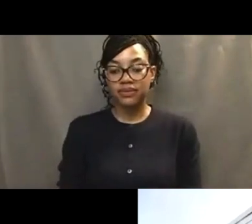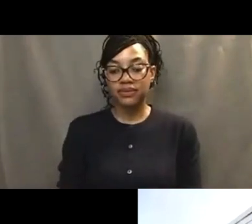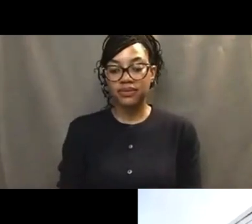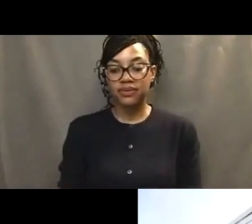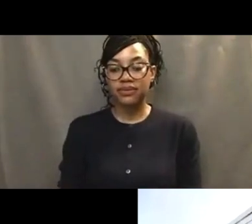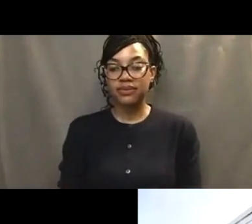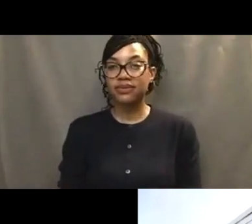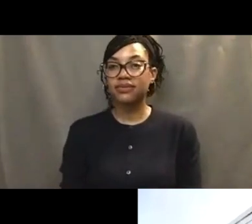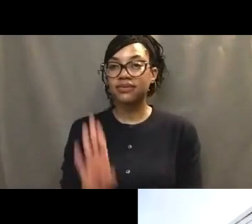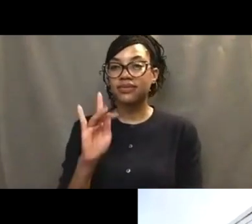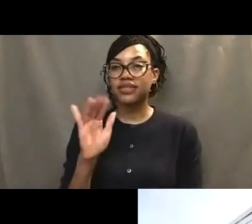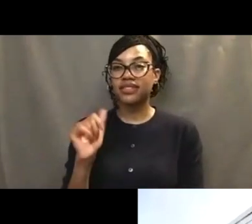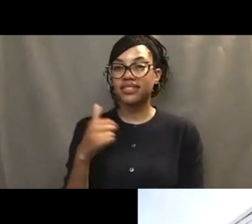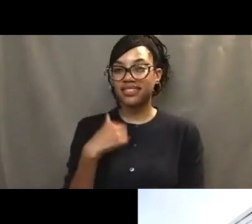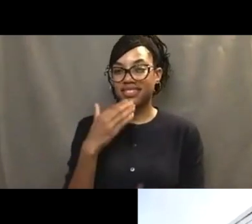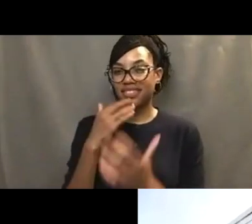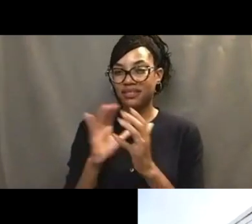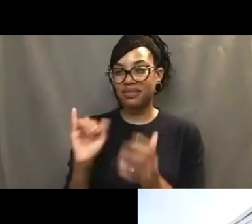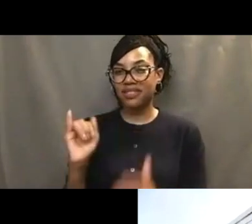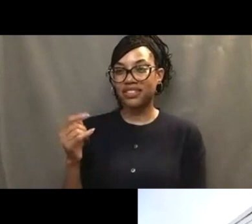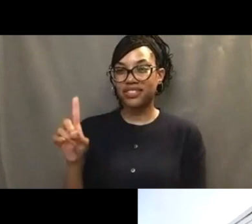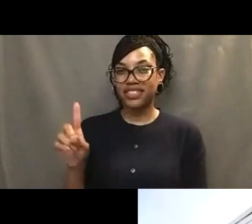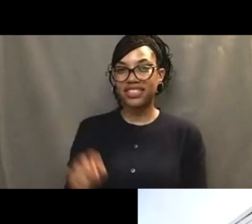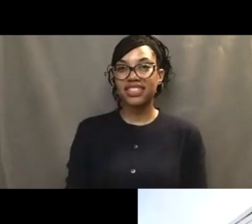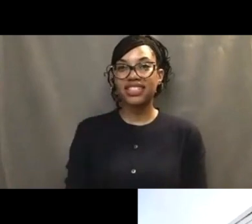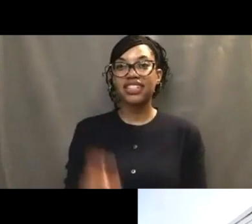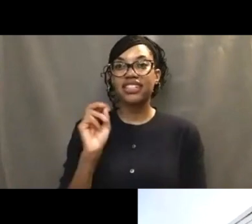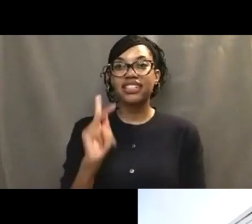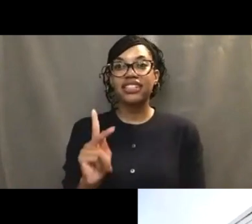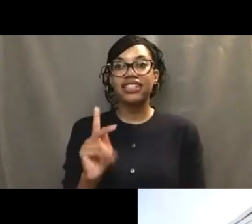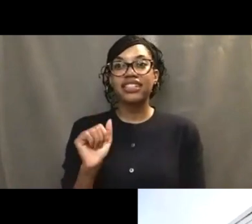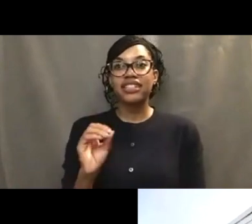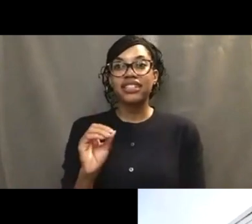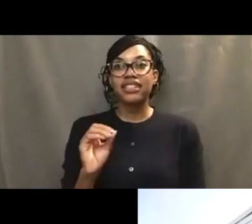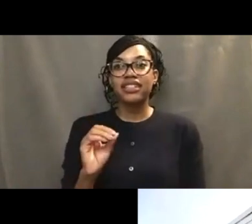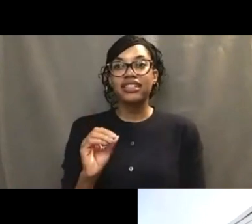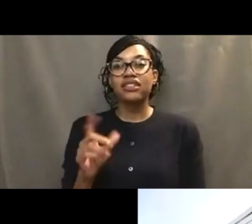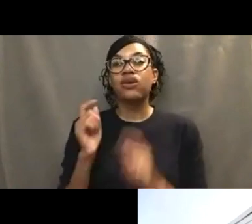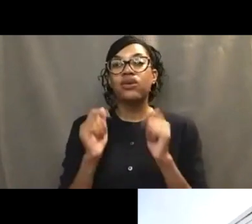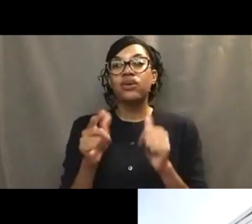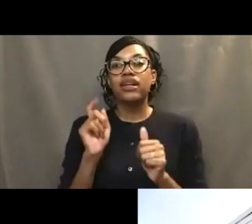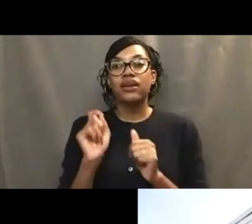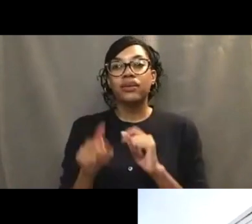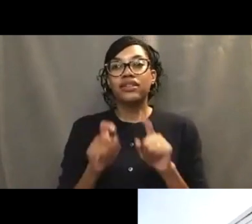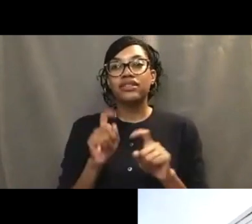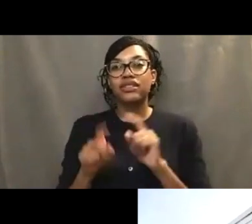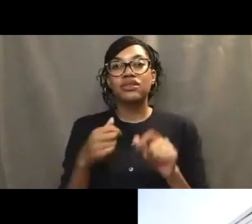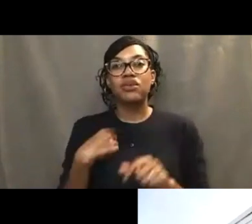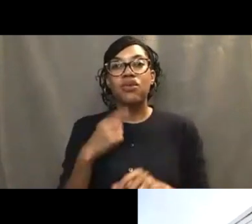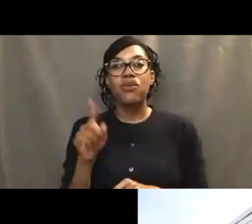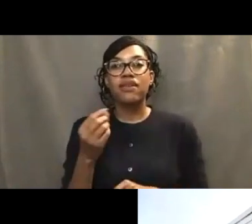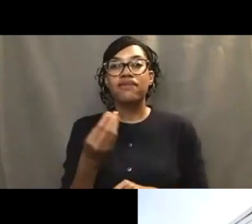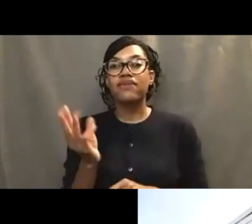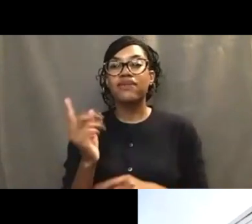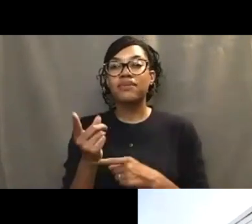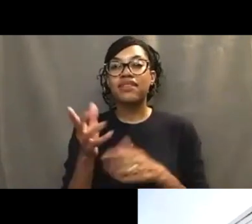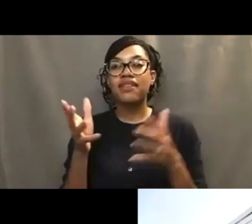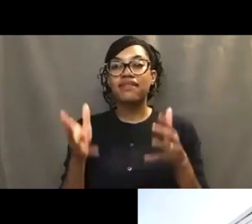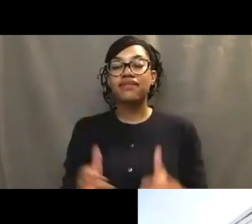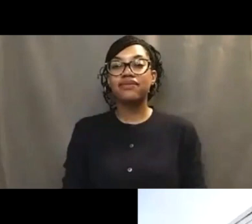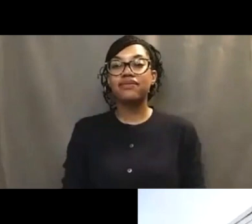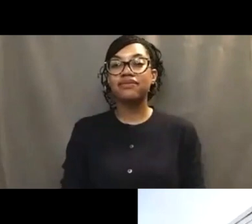Nice. Thank you so much, Ingrid. Okay, so I'm going to get to some quick questions. We only have a couple minutes